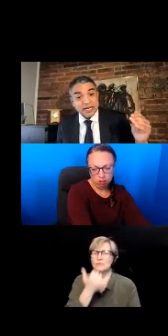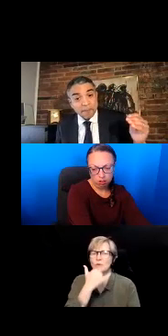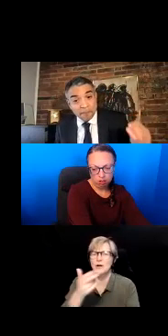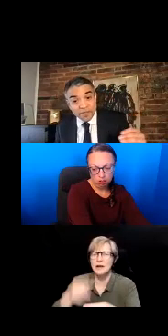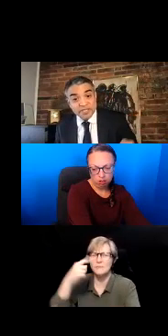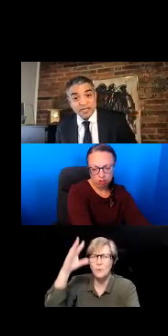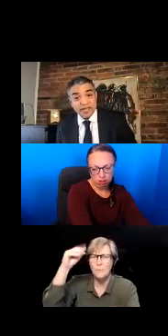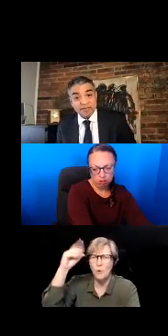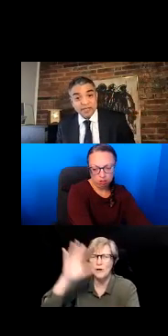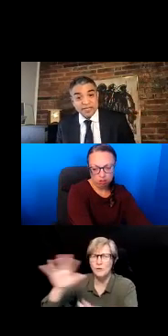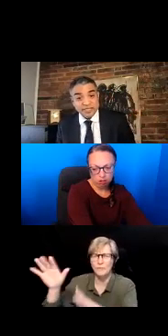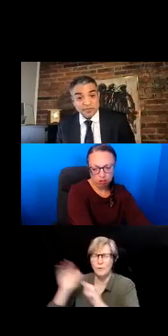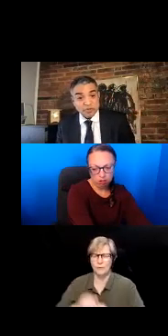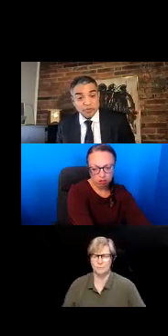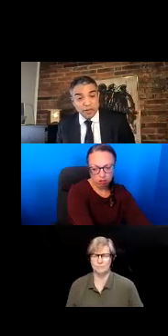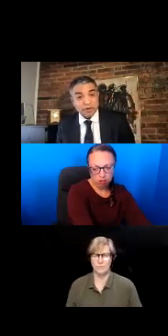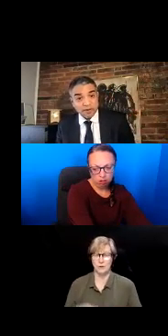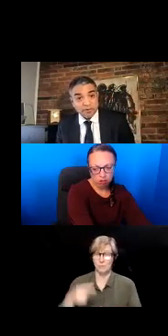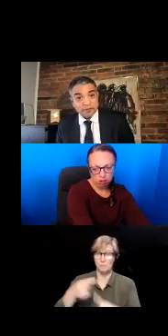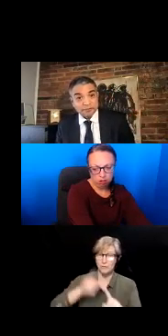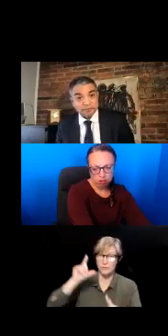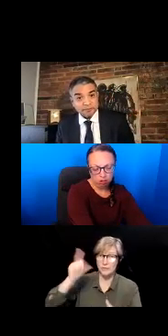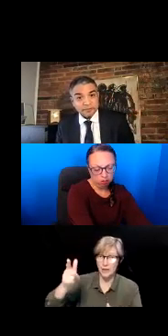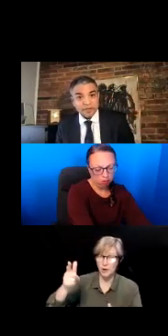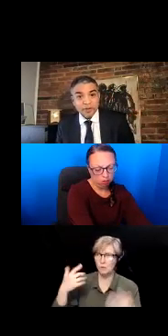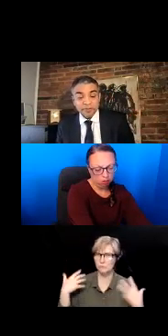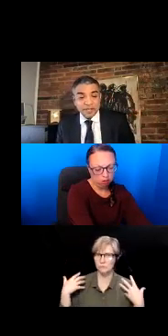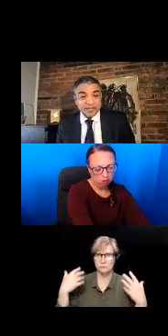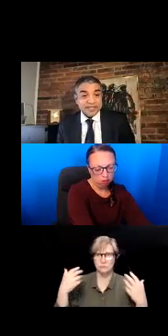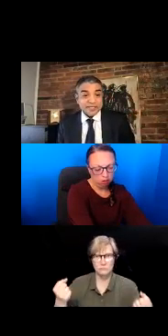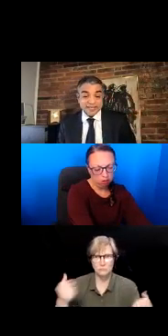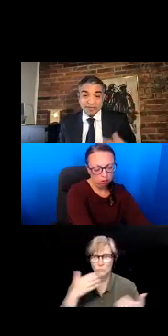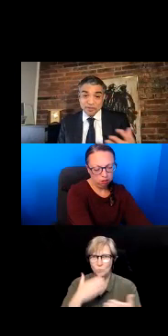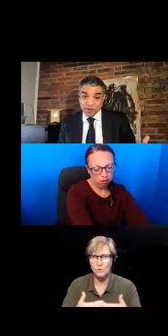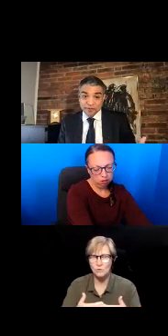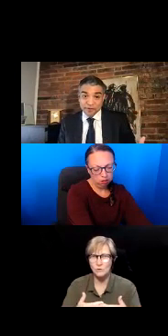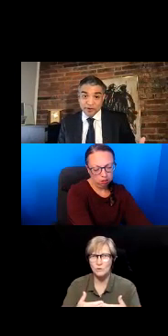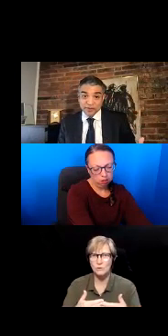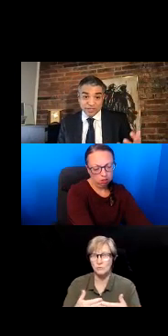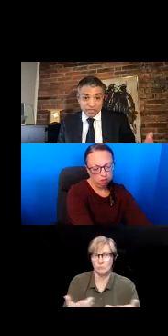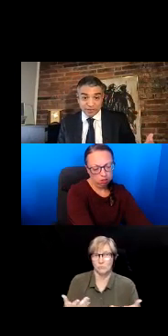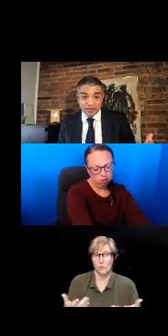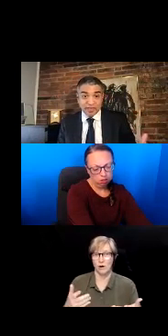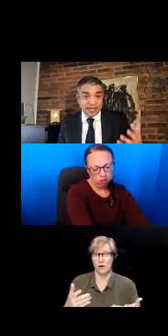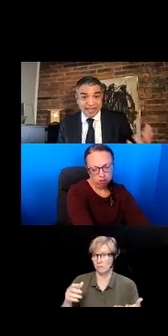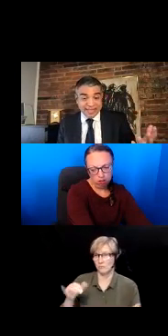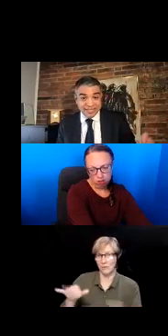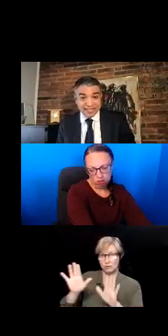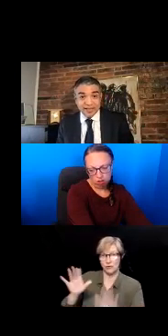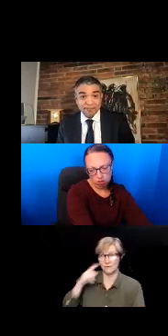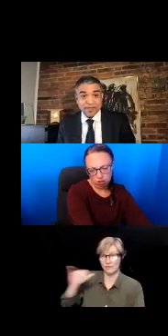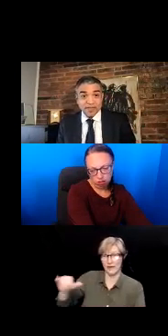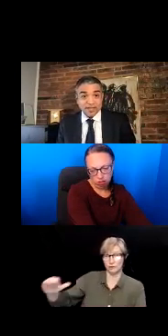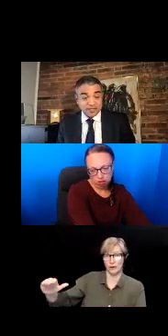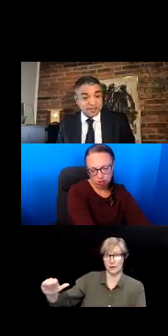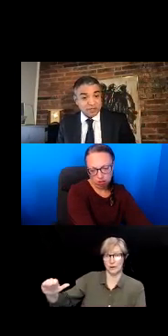In a month's time, he seems to have quite recovered. Well, that was great for that child at that